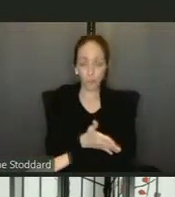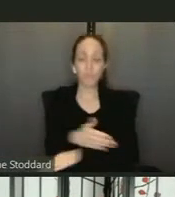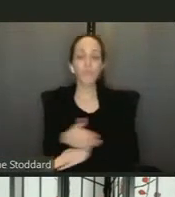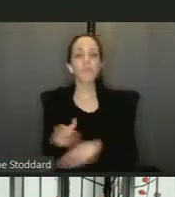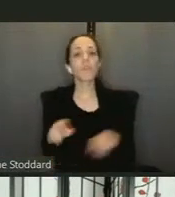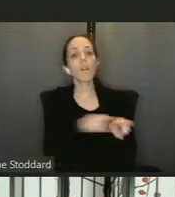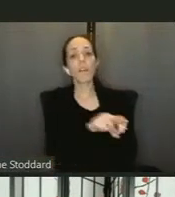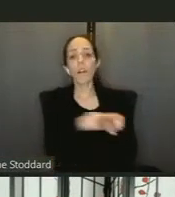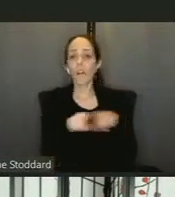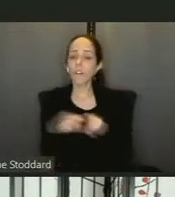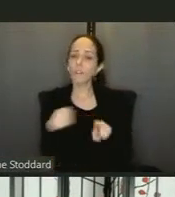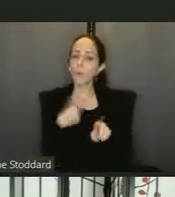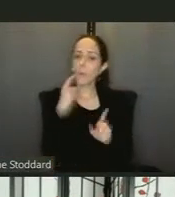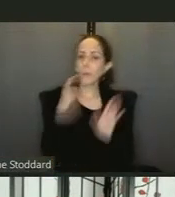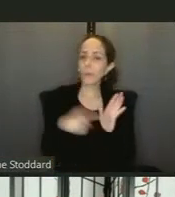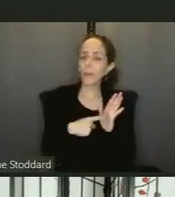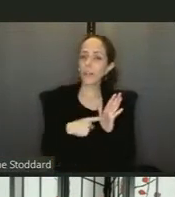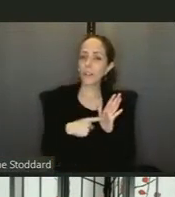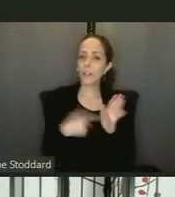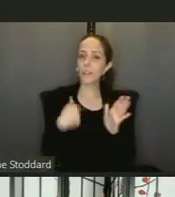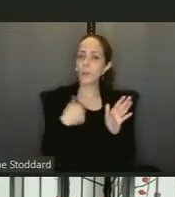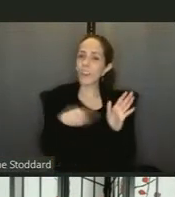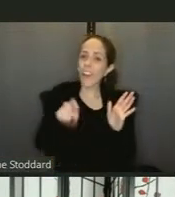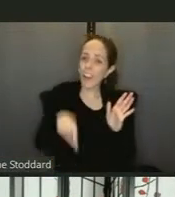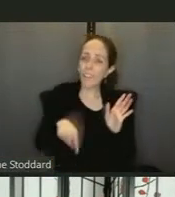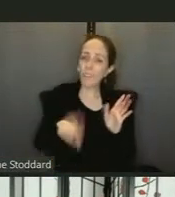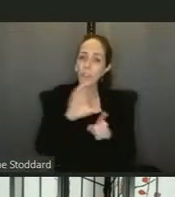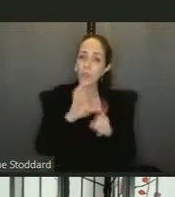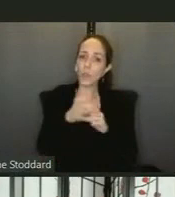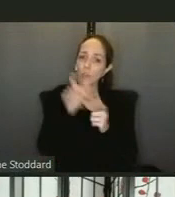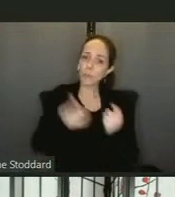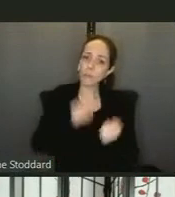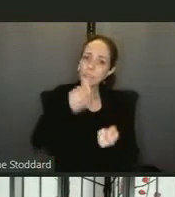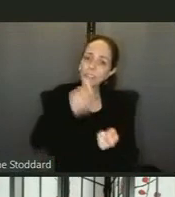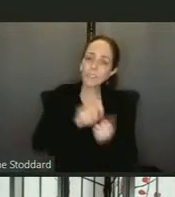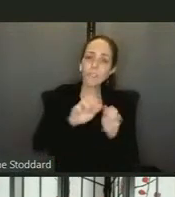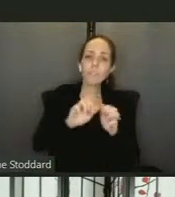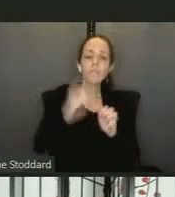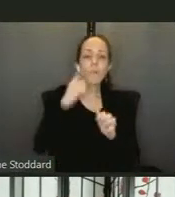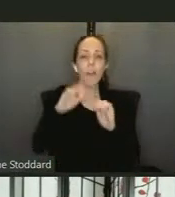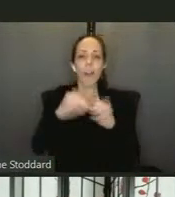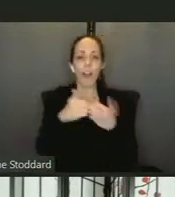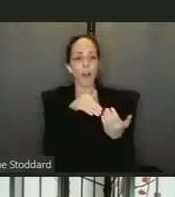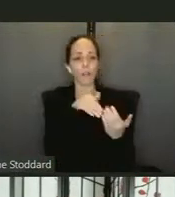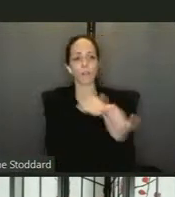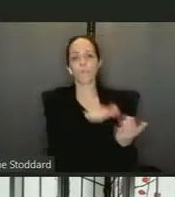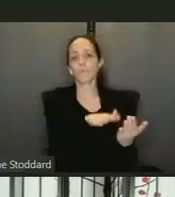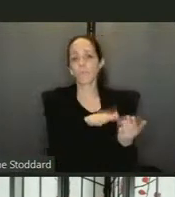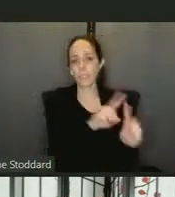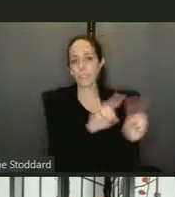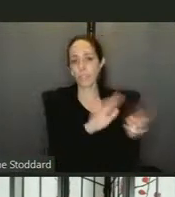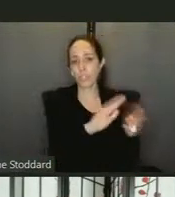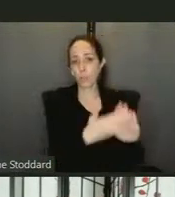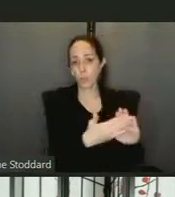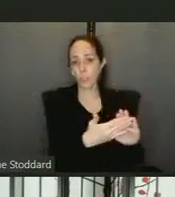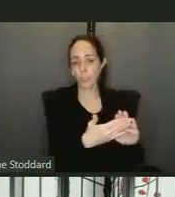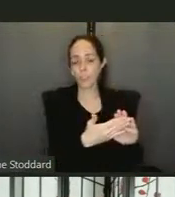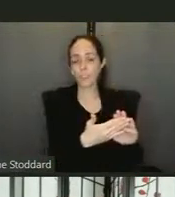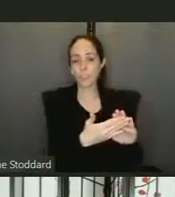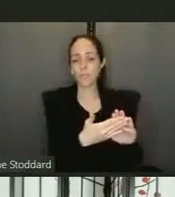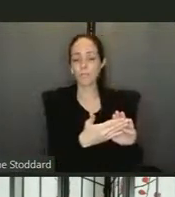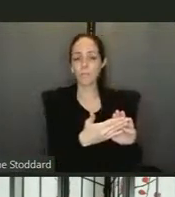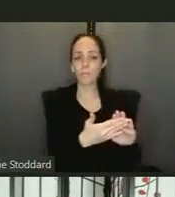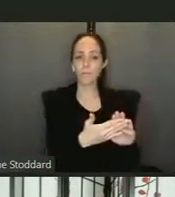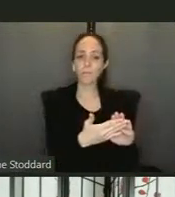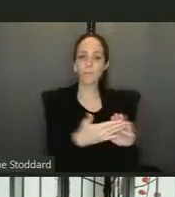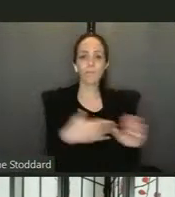also recognize that we have to be culturally specific in terms of how we roll out our strategies. With our campaign, we've